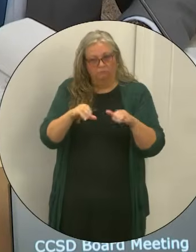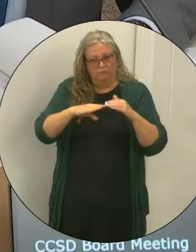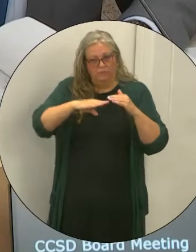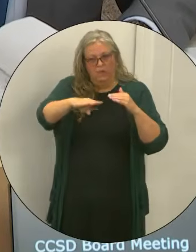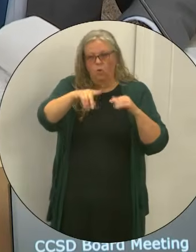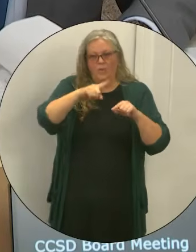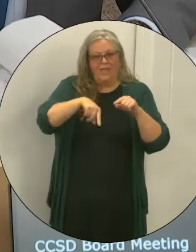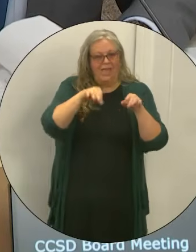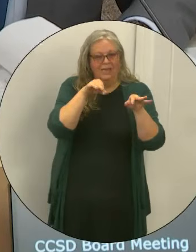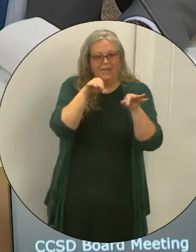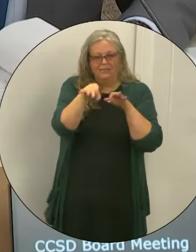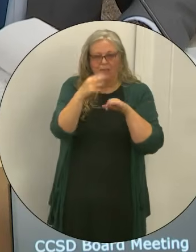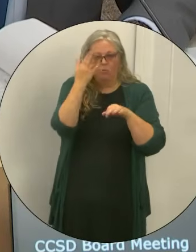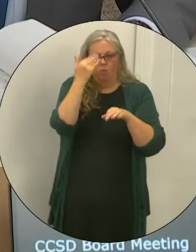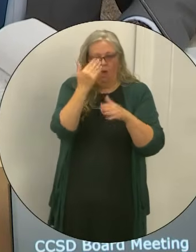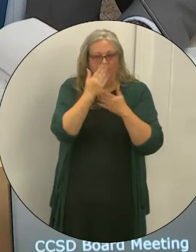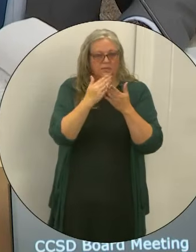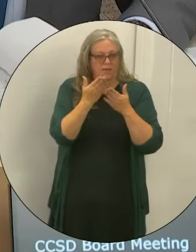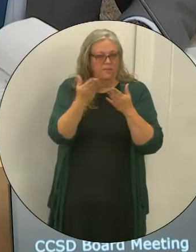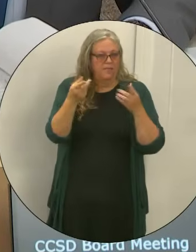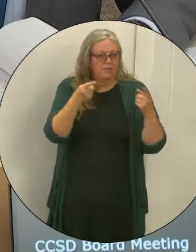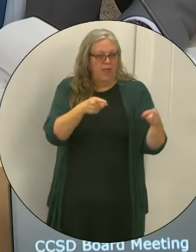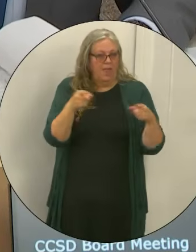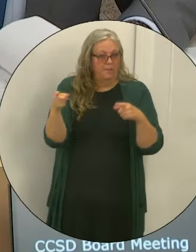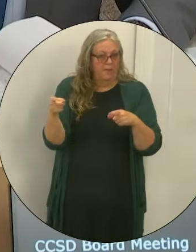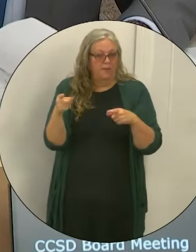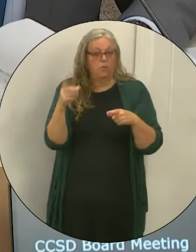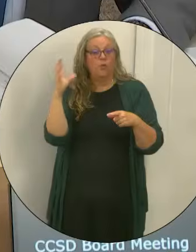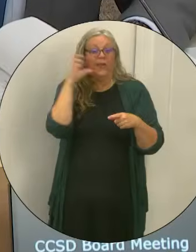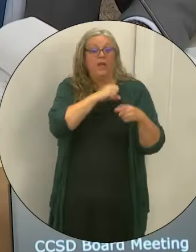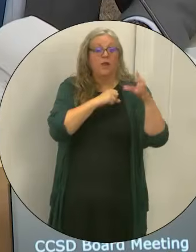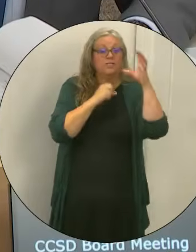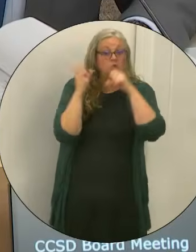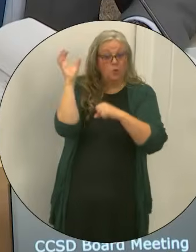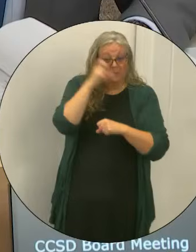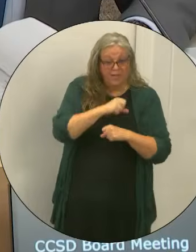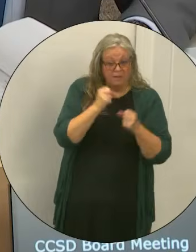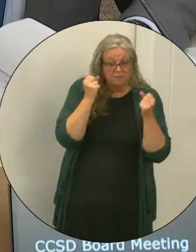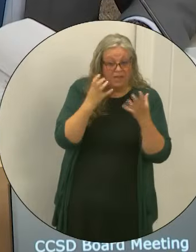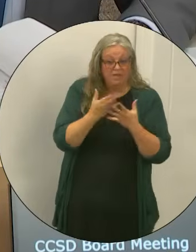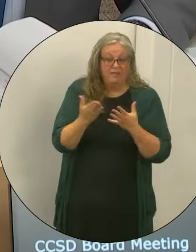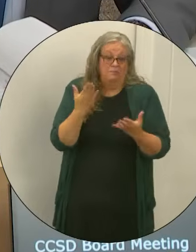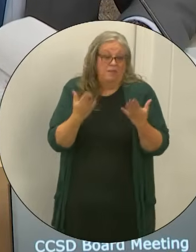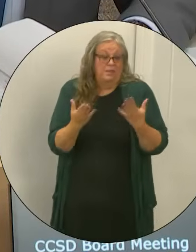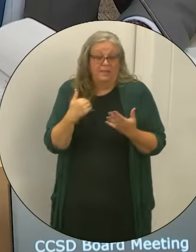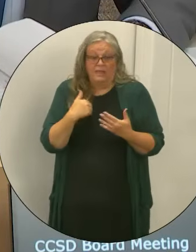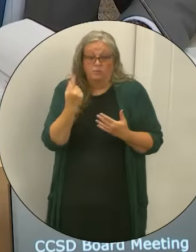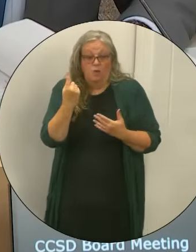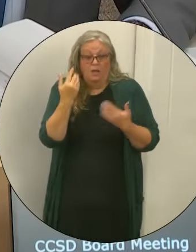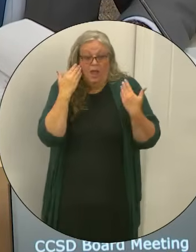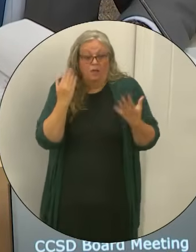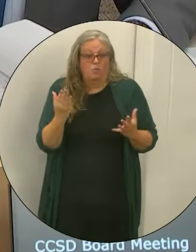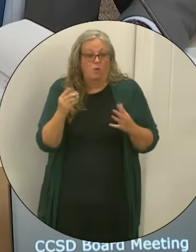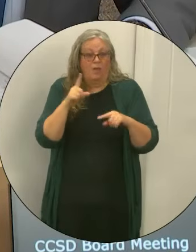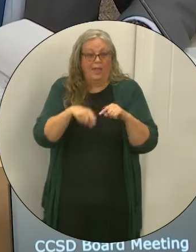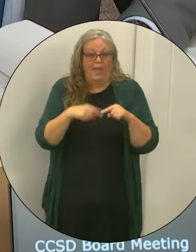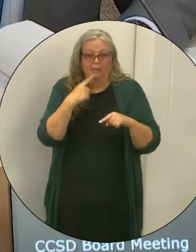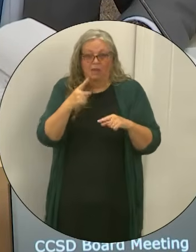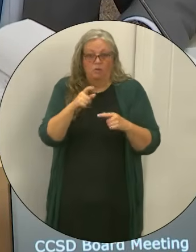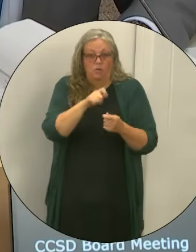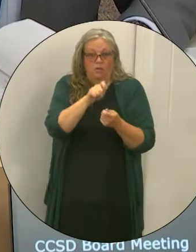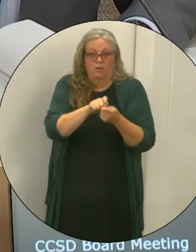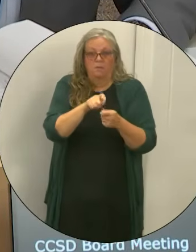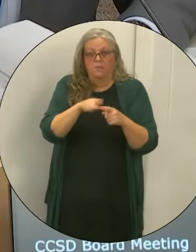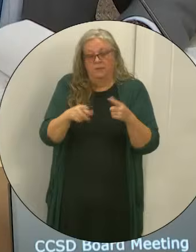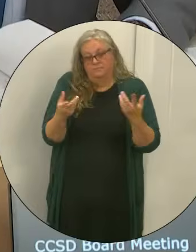why certain things might happen. So there's a lot of assumptions that could be made, and that could be one of them, but I can't say definitively that that would be something that led to